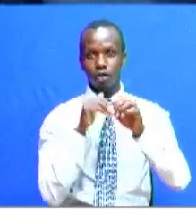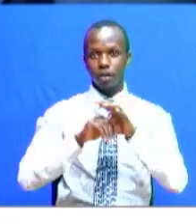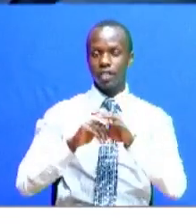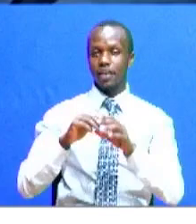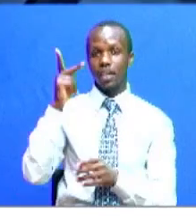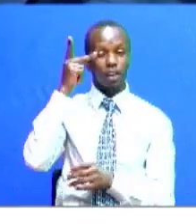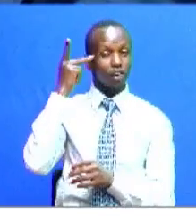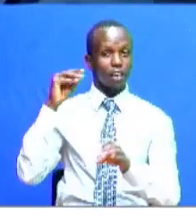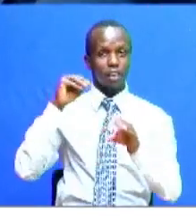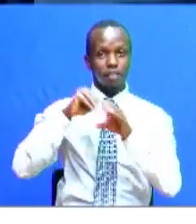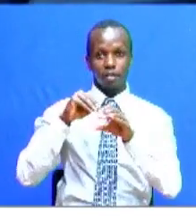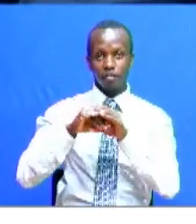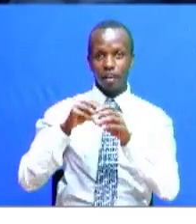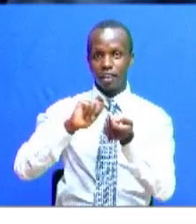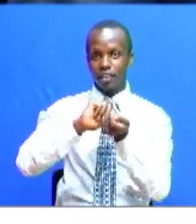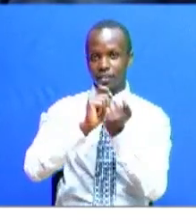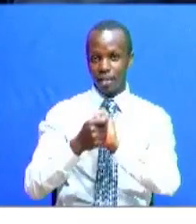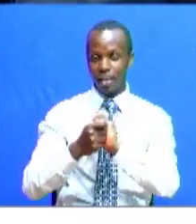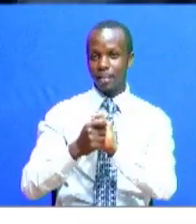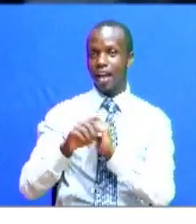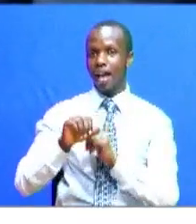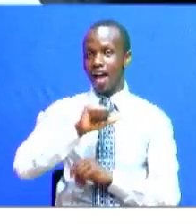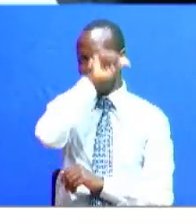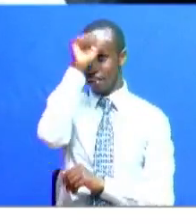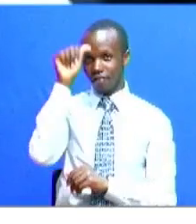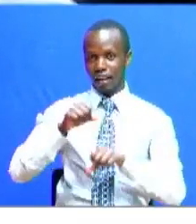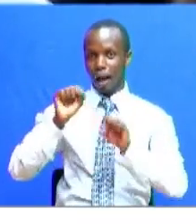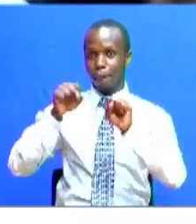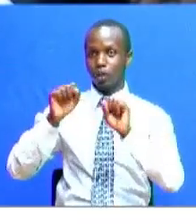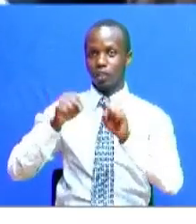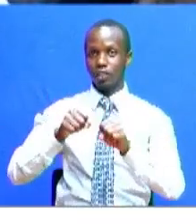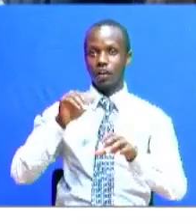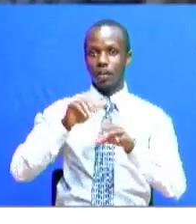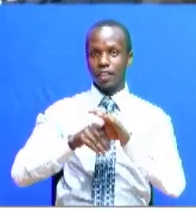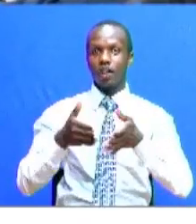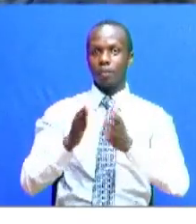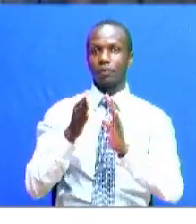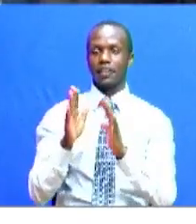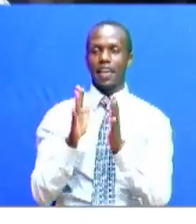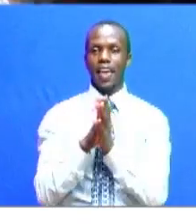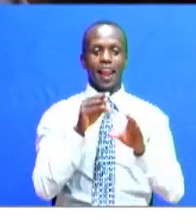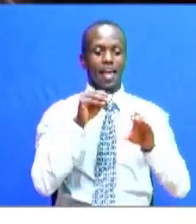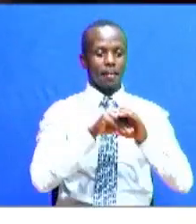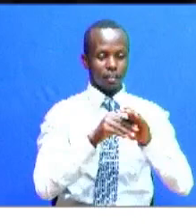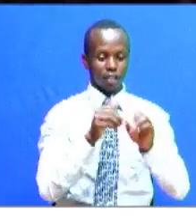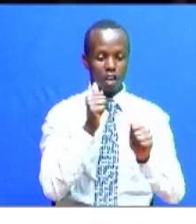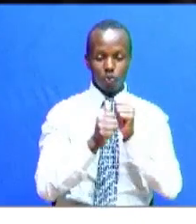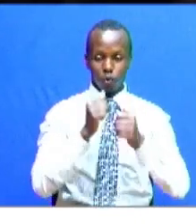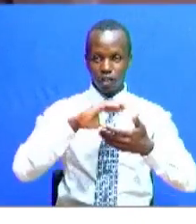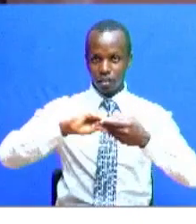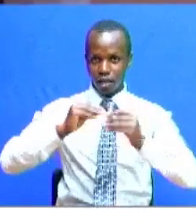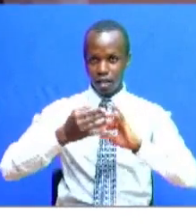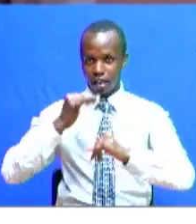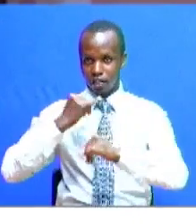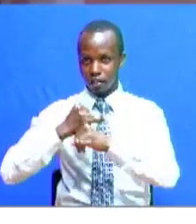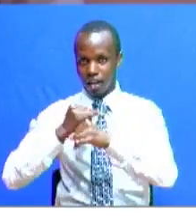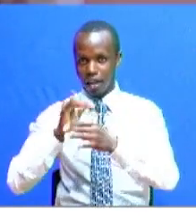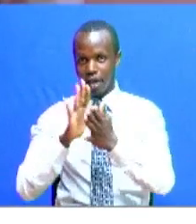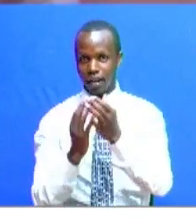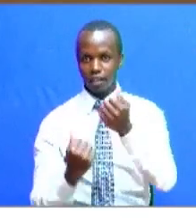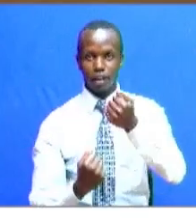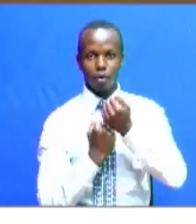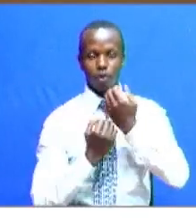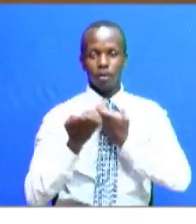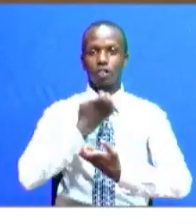to turn Africa's enormous potential into opportunity and investment that will create jobs and foster economic